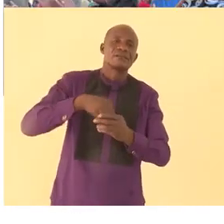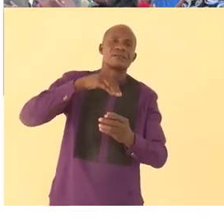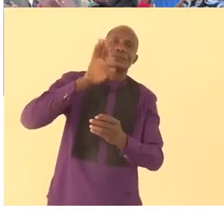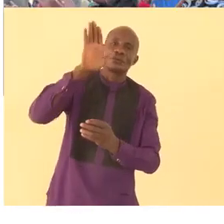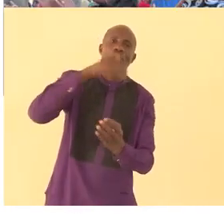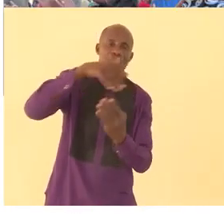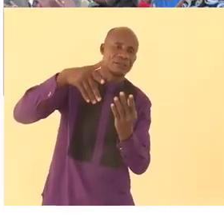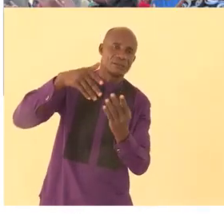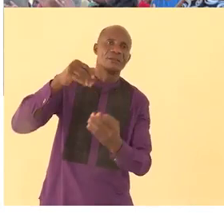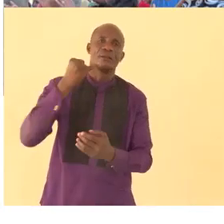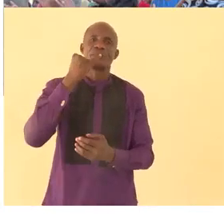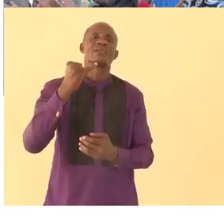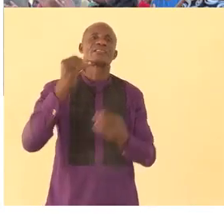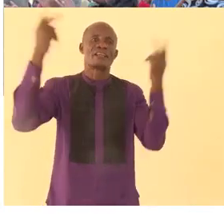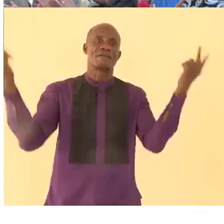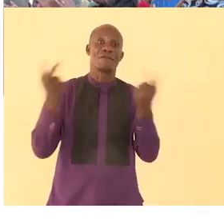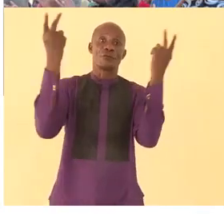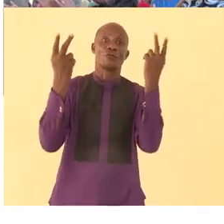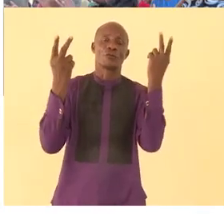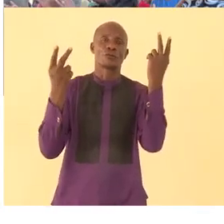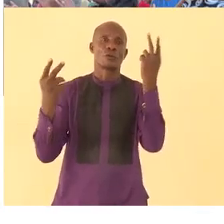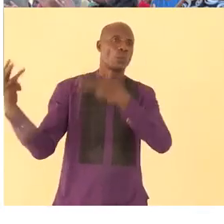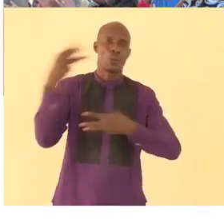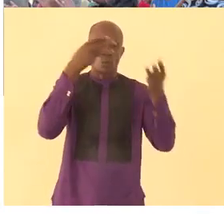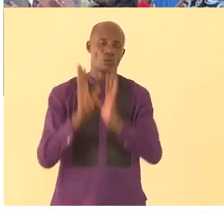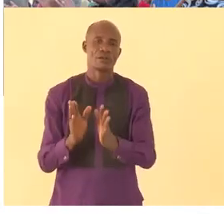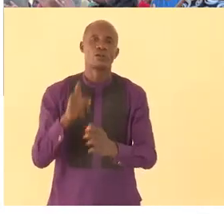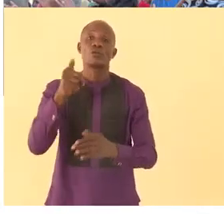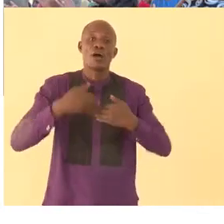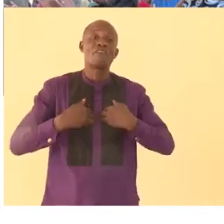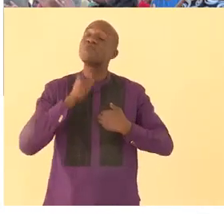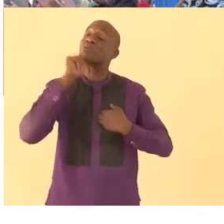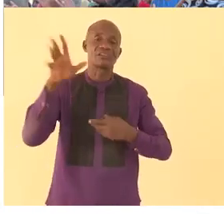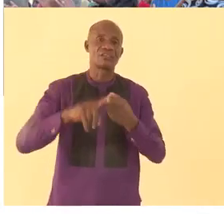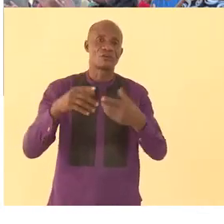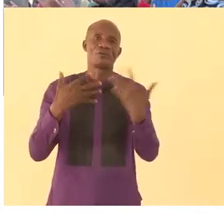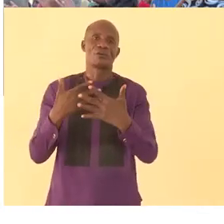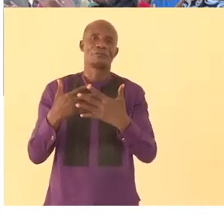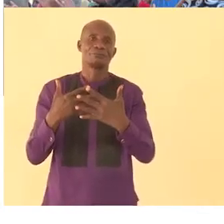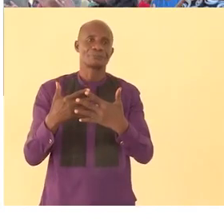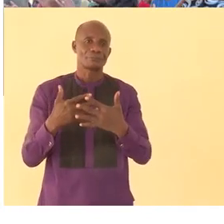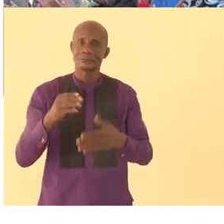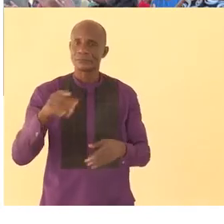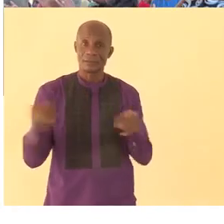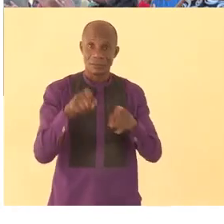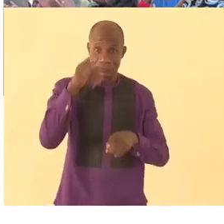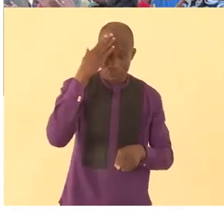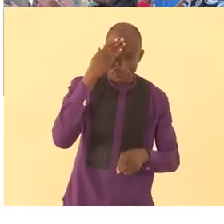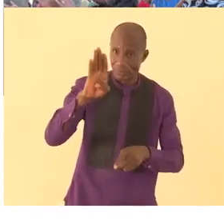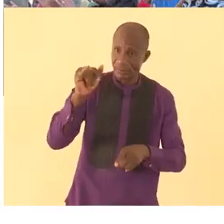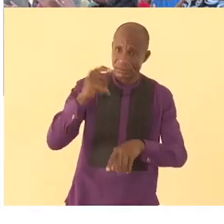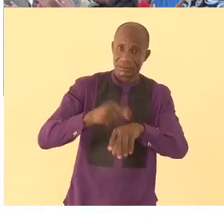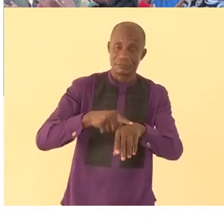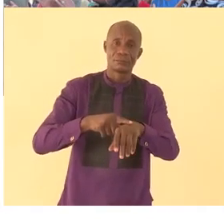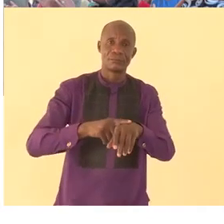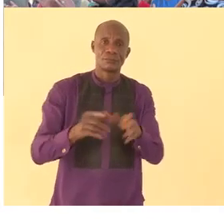midst. He is a victorious warrior. You have nothing to fear. As you know, by the time Jesus Christ was